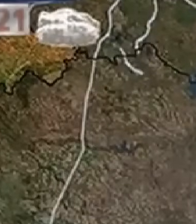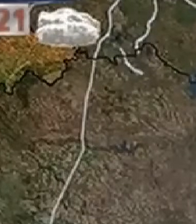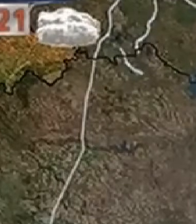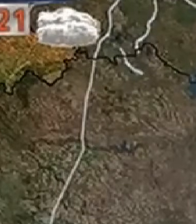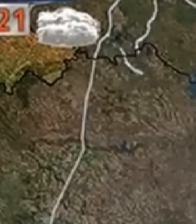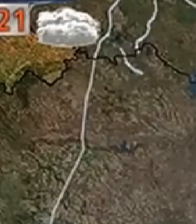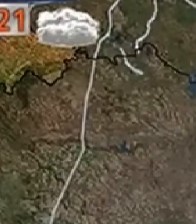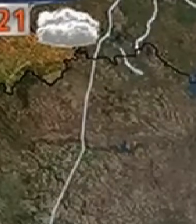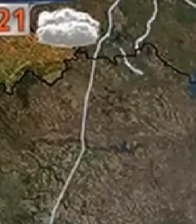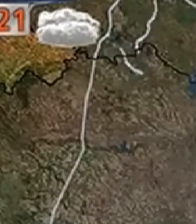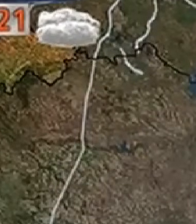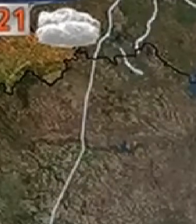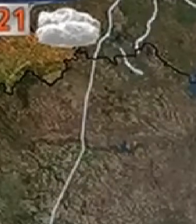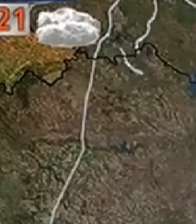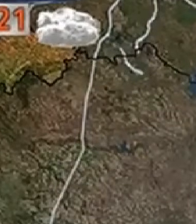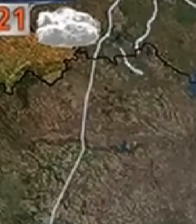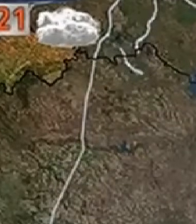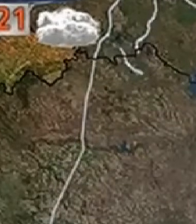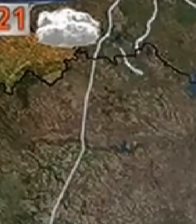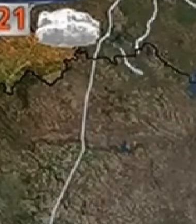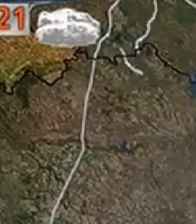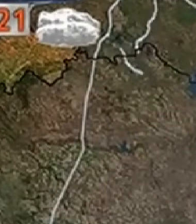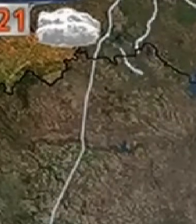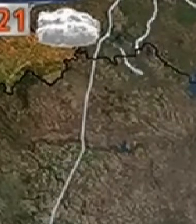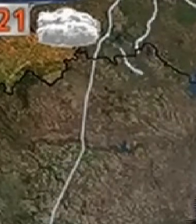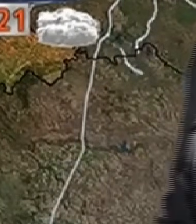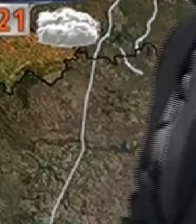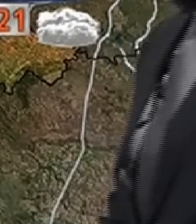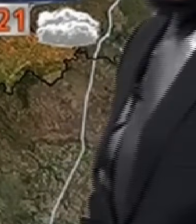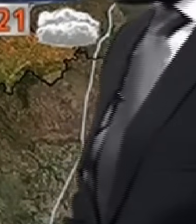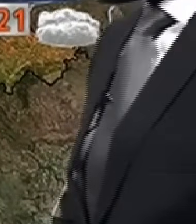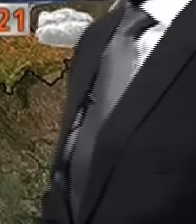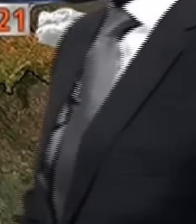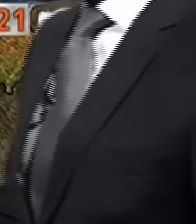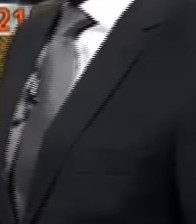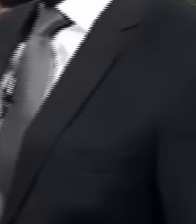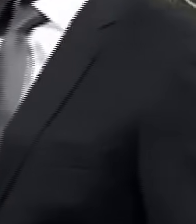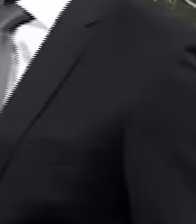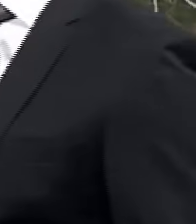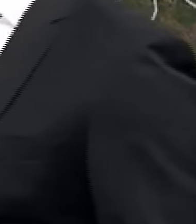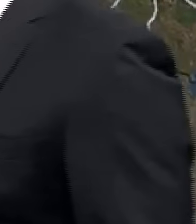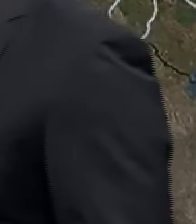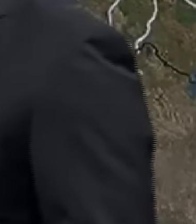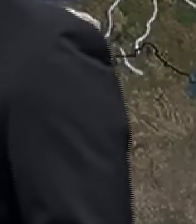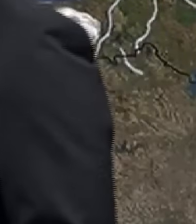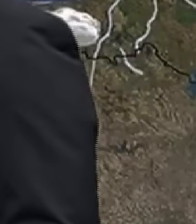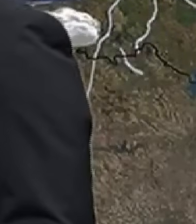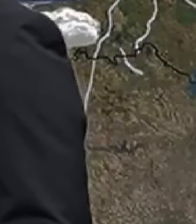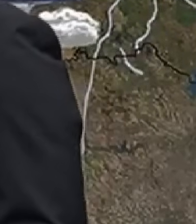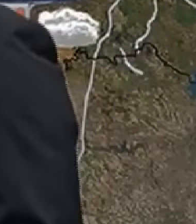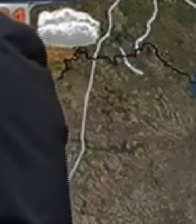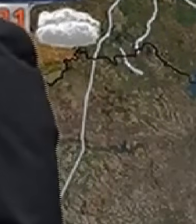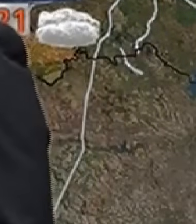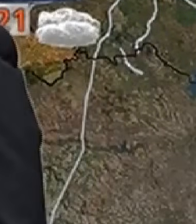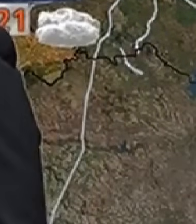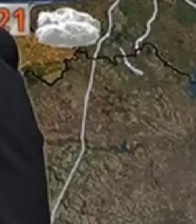ho leshome ntse e re ka ofela ha re shebile hona ka North West le teng o hlakile ho tla hlophola fela ho saeng ka re shebile ka Ottosdal ka